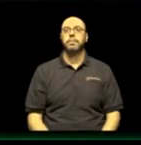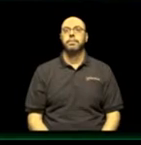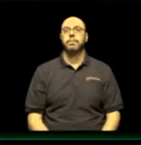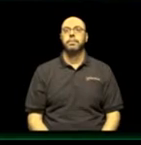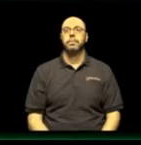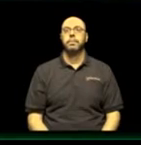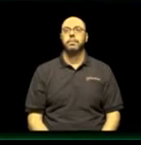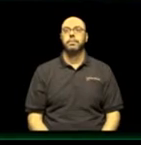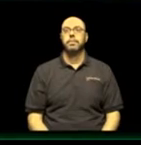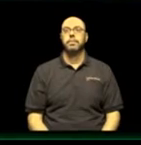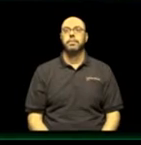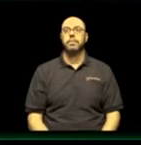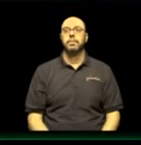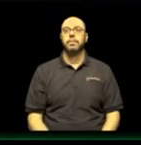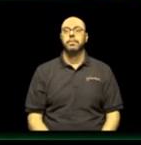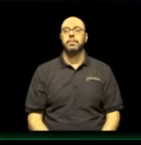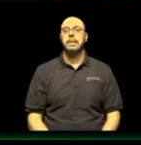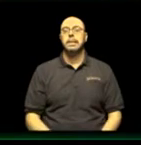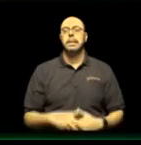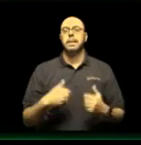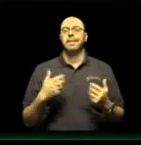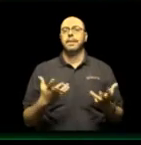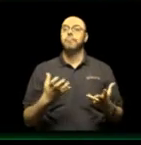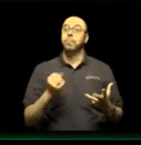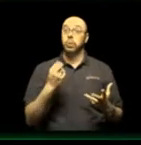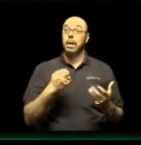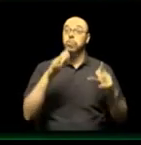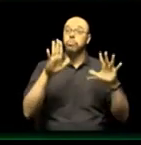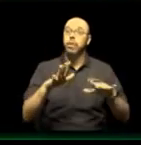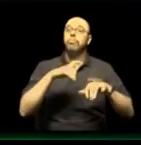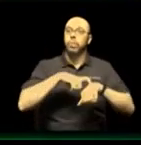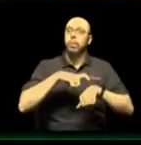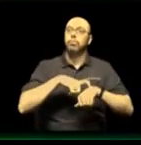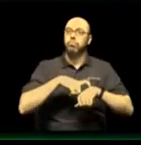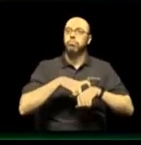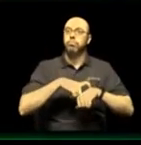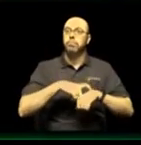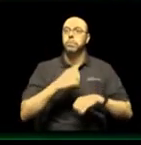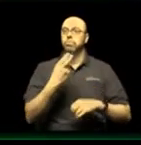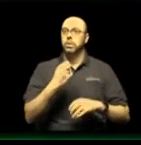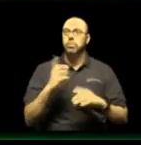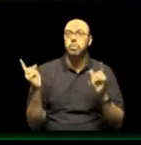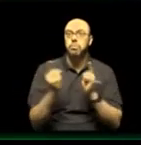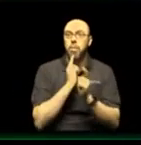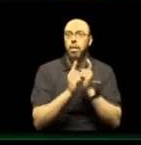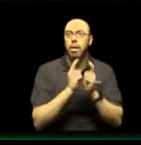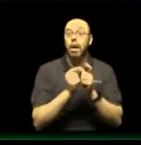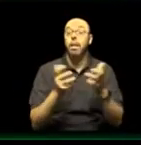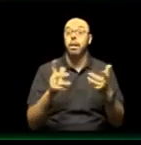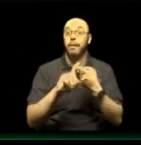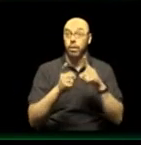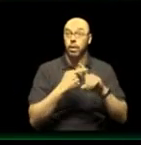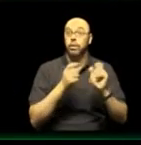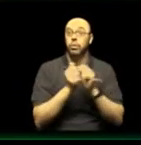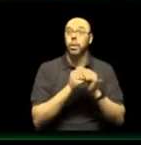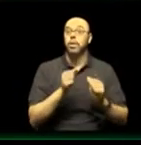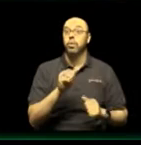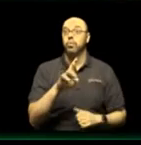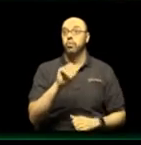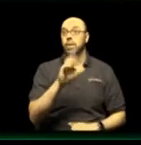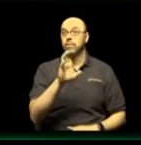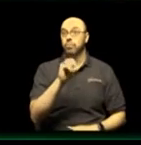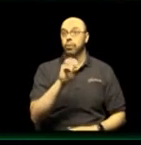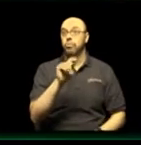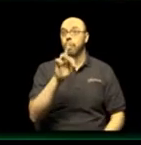that a good experience for her? She had a great time, and she met a lot of good friends at the racetrack with the baby.